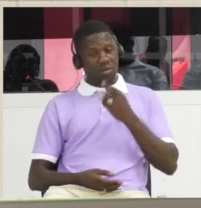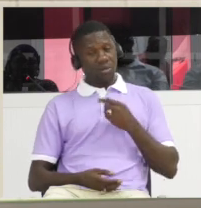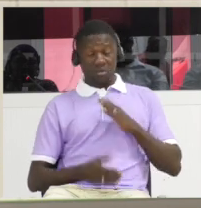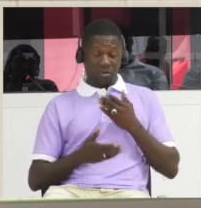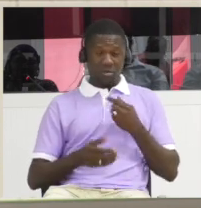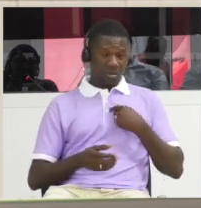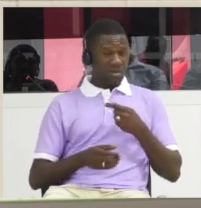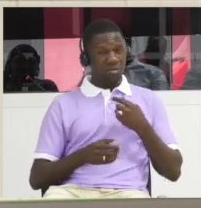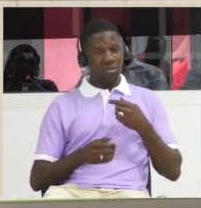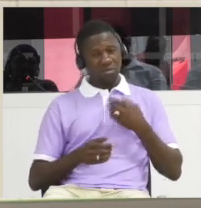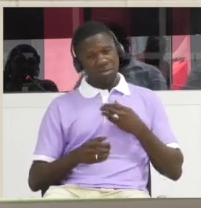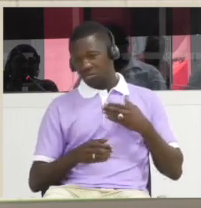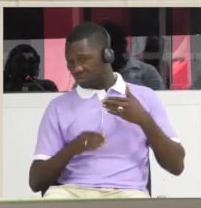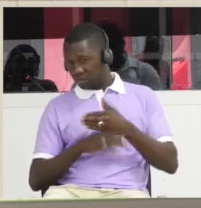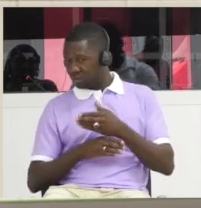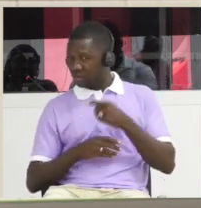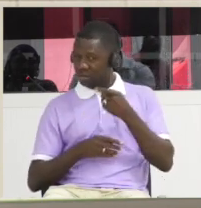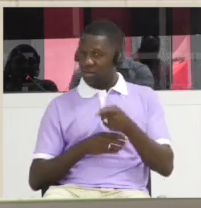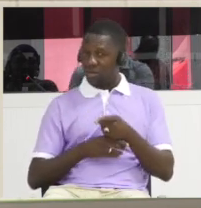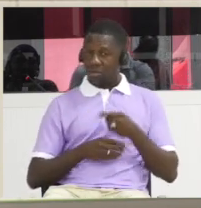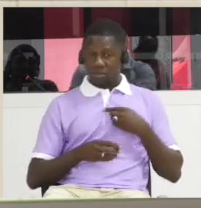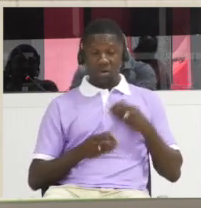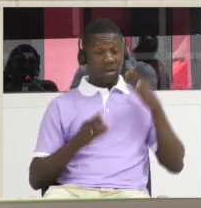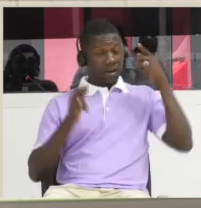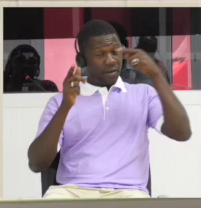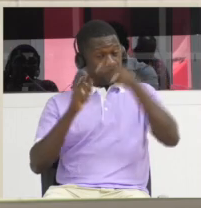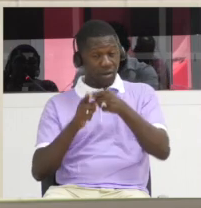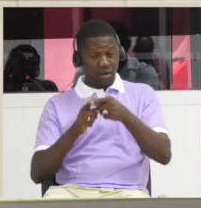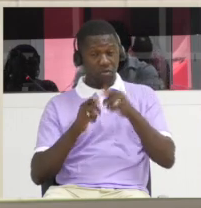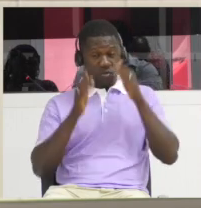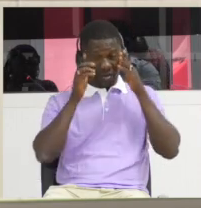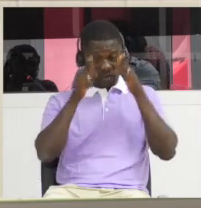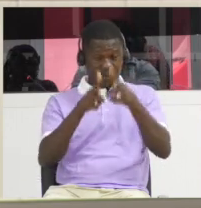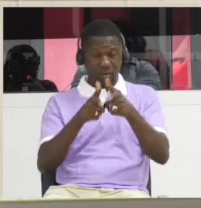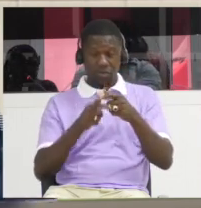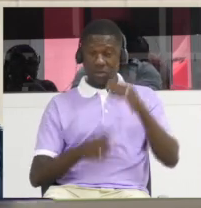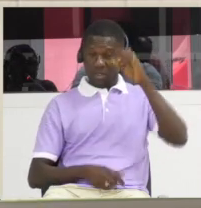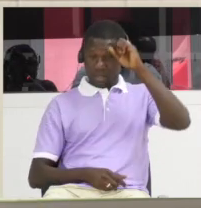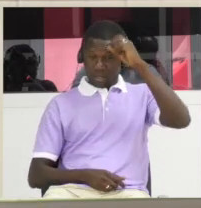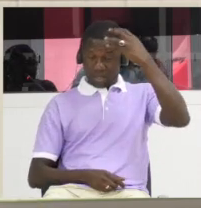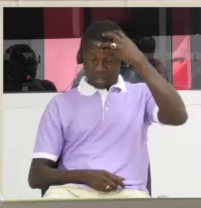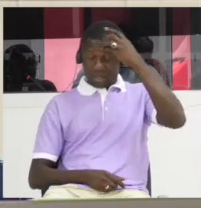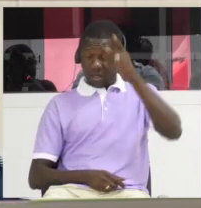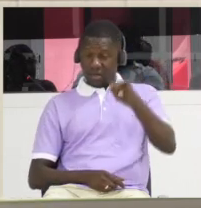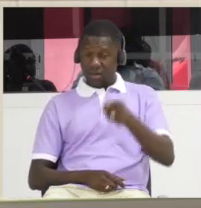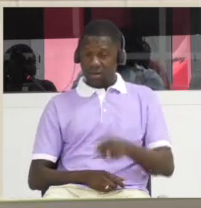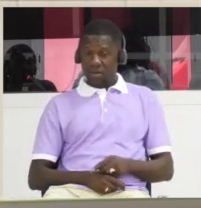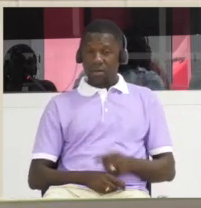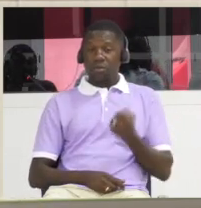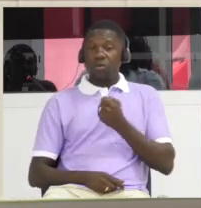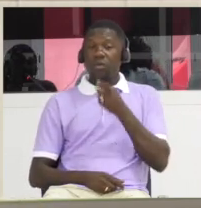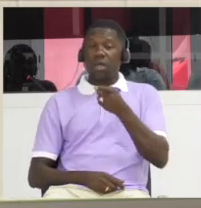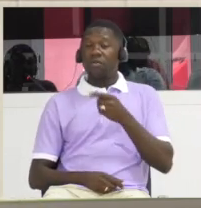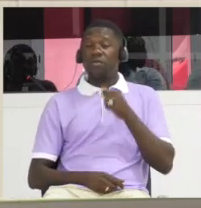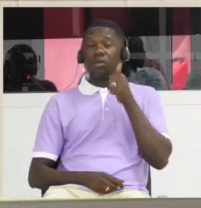wrong there. I mean, I was referring to the head. Himself. There were some very good